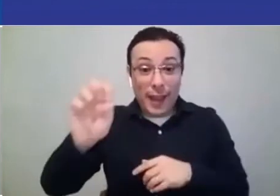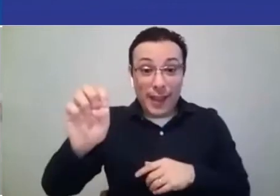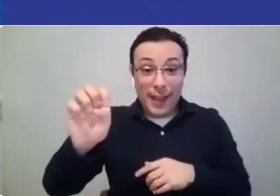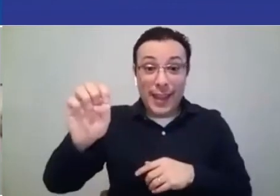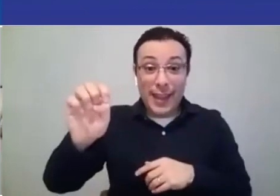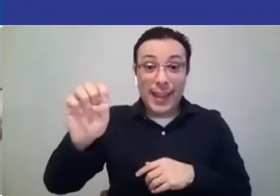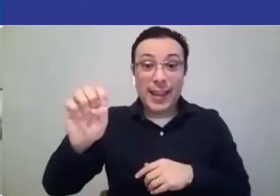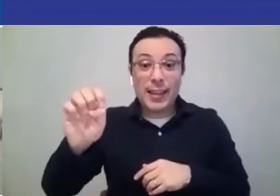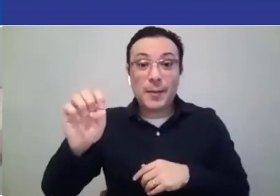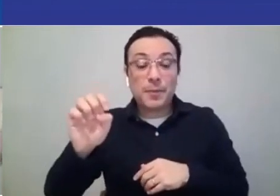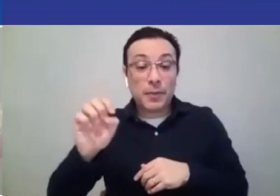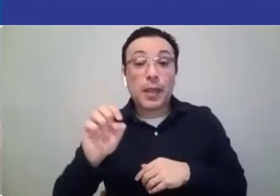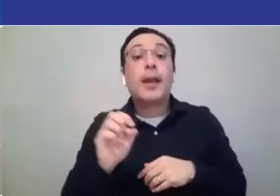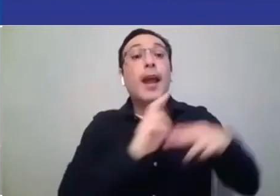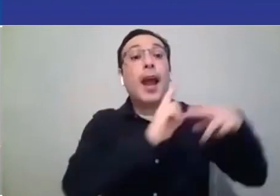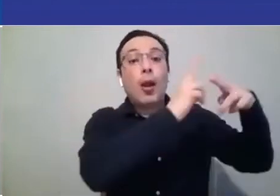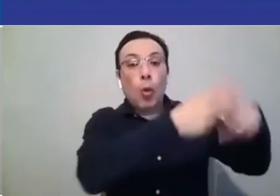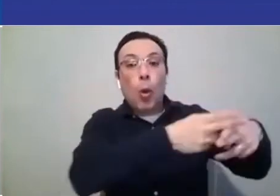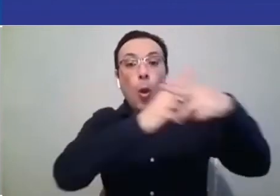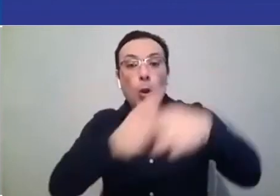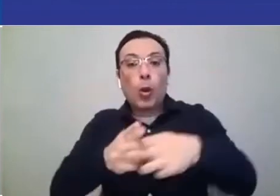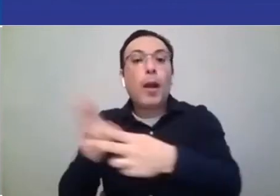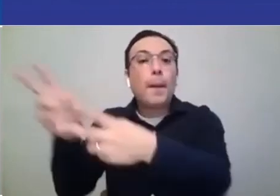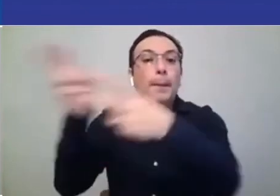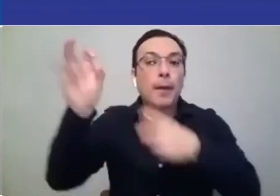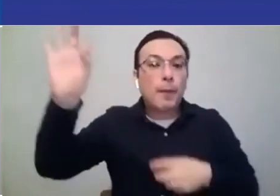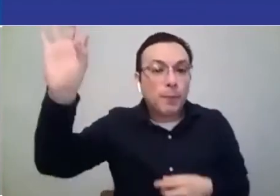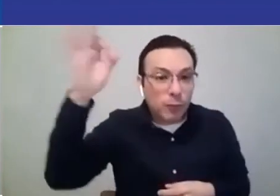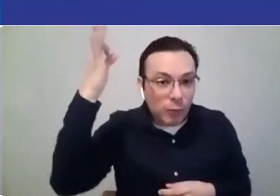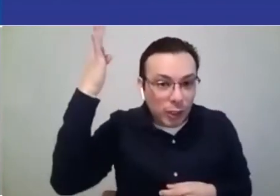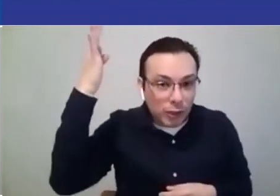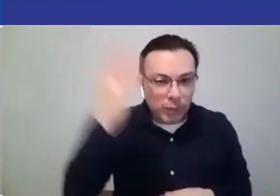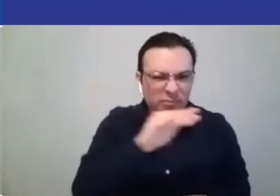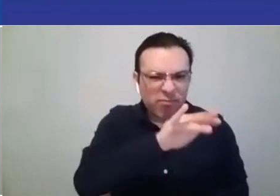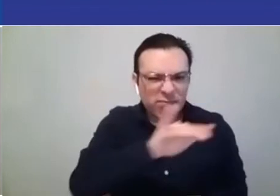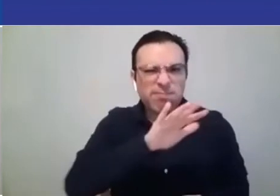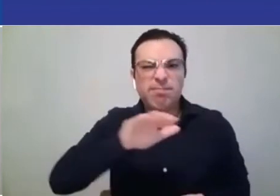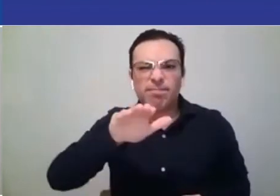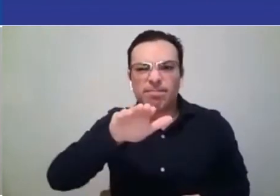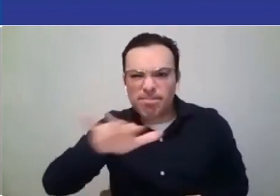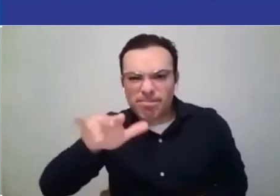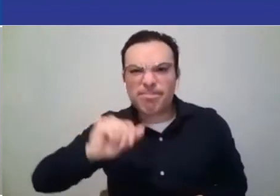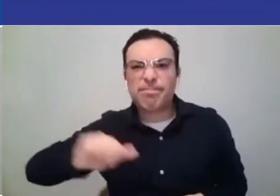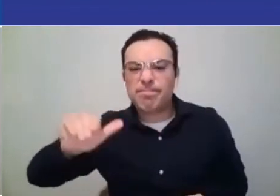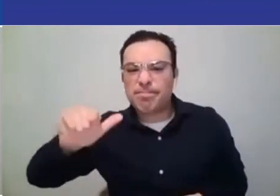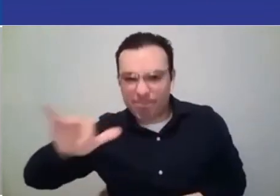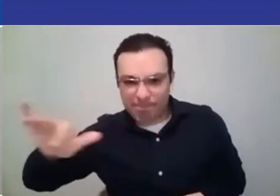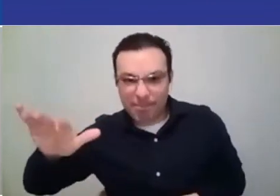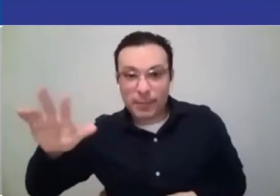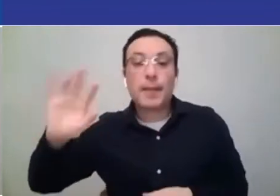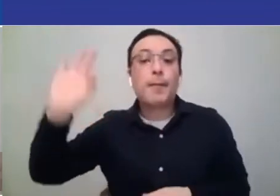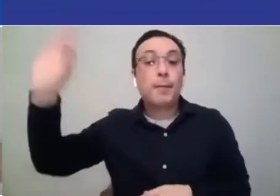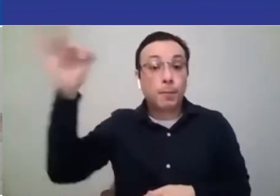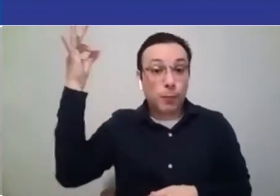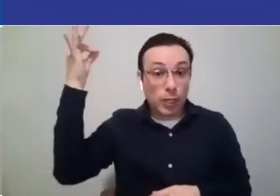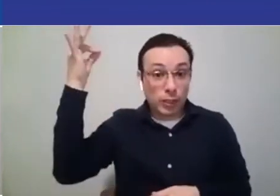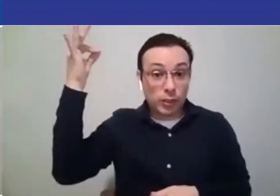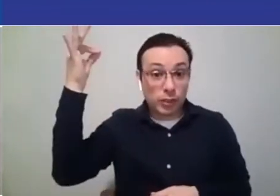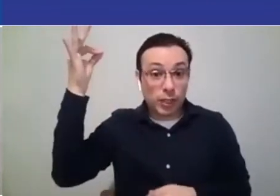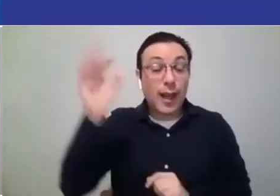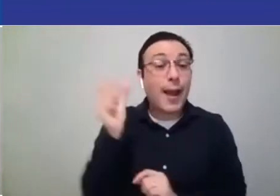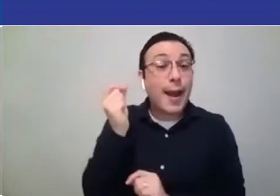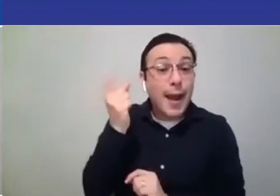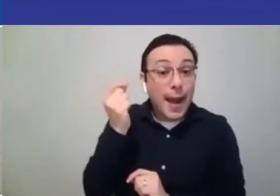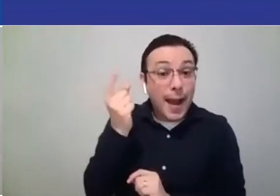Jouvet tradition bear French names, they are really